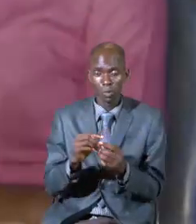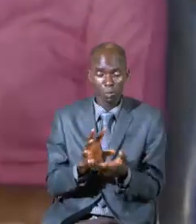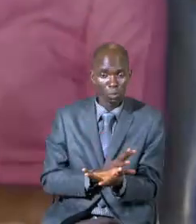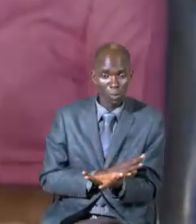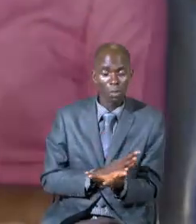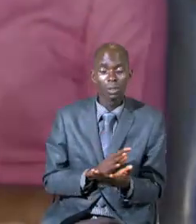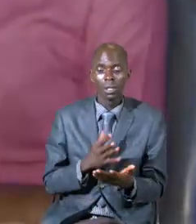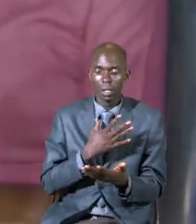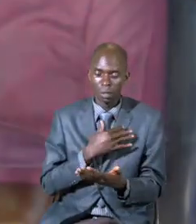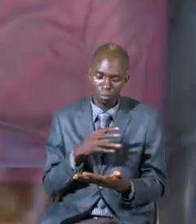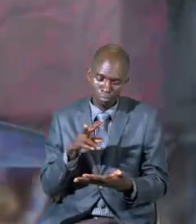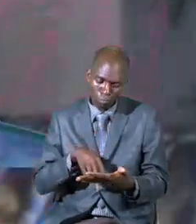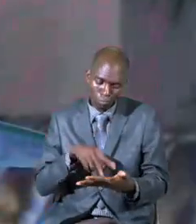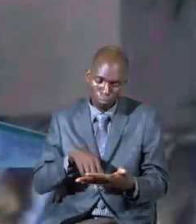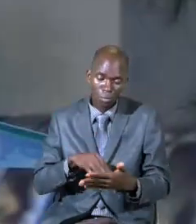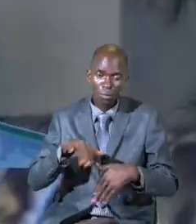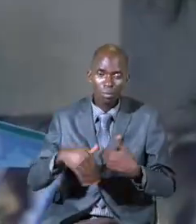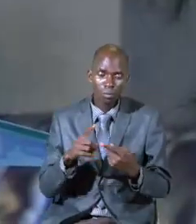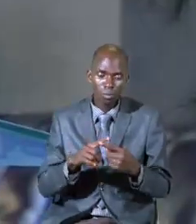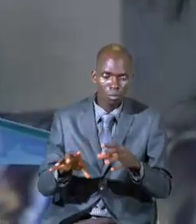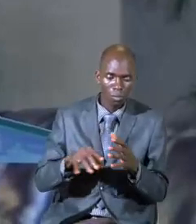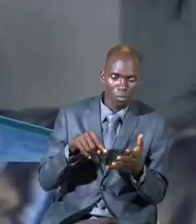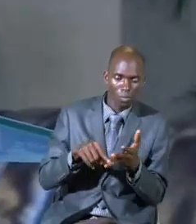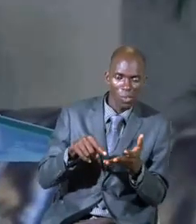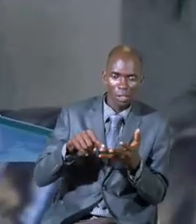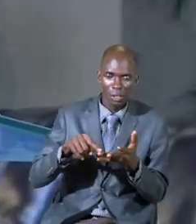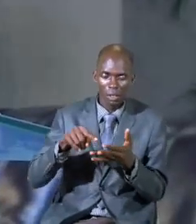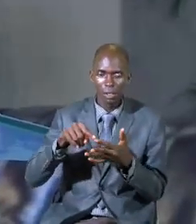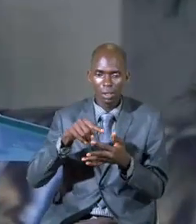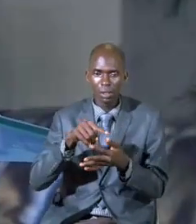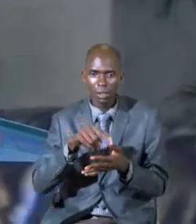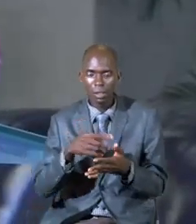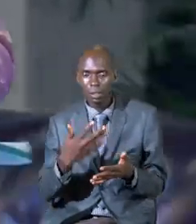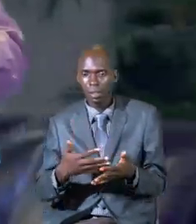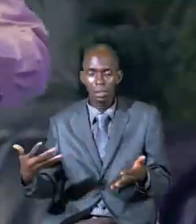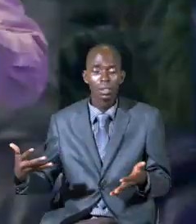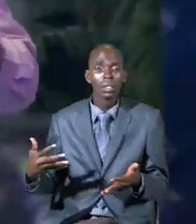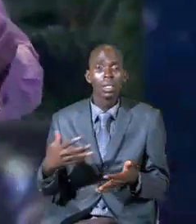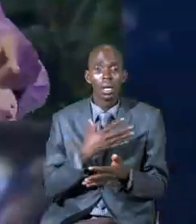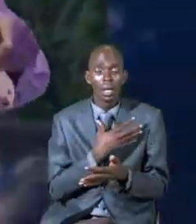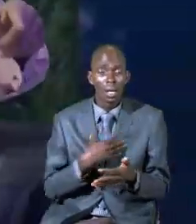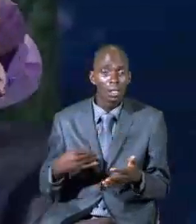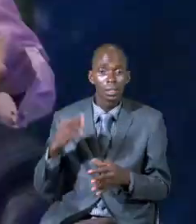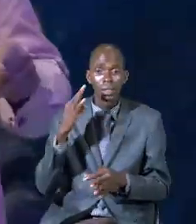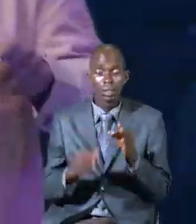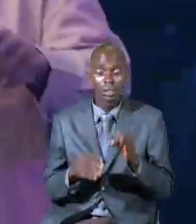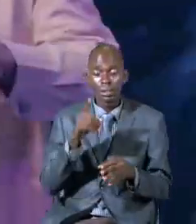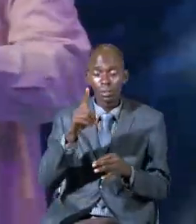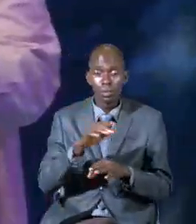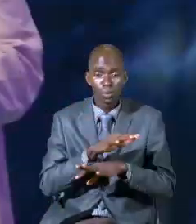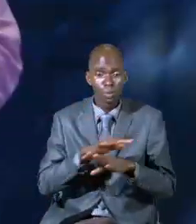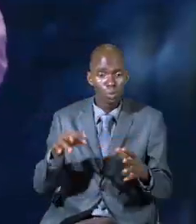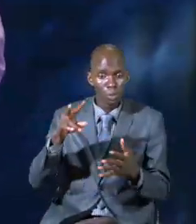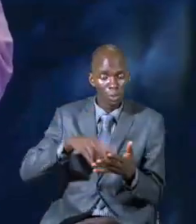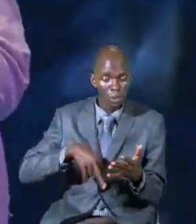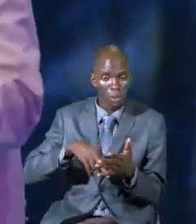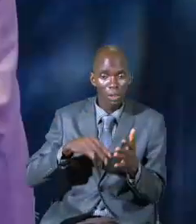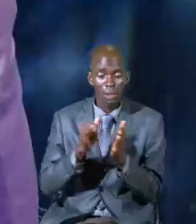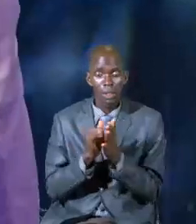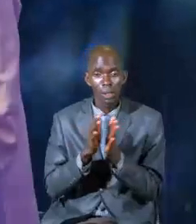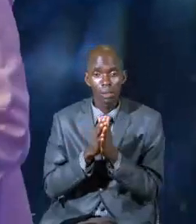do that, you may have the most expensive computer on earth. If you don't read that manual and know how